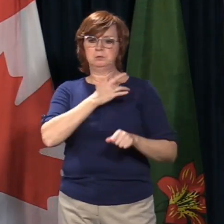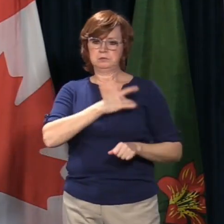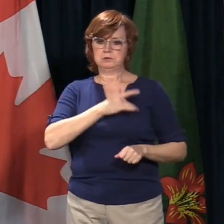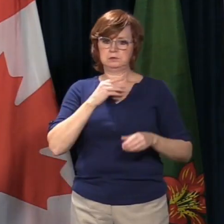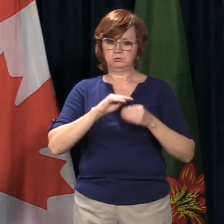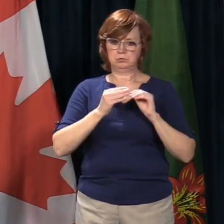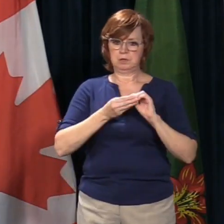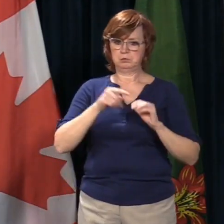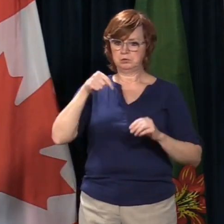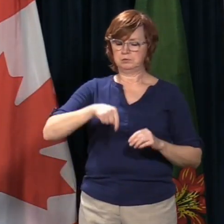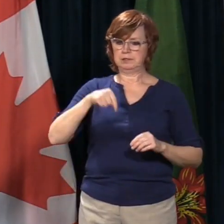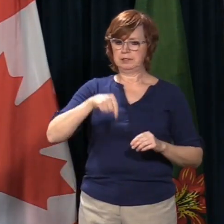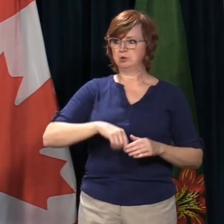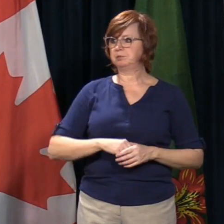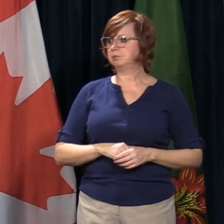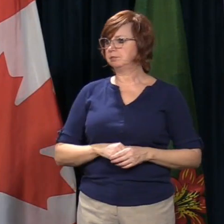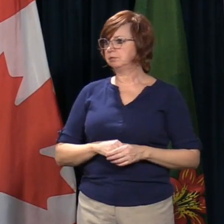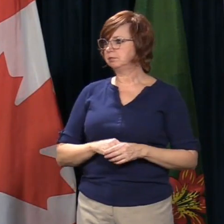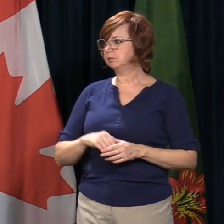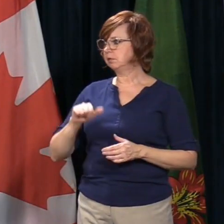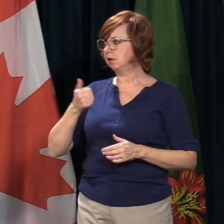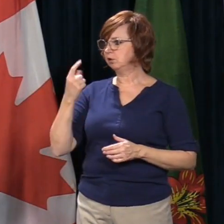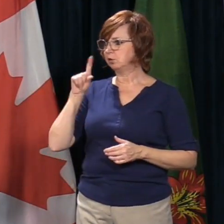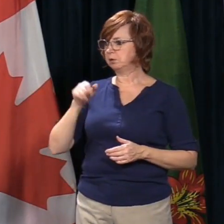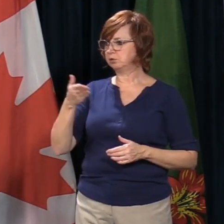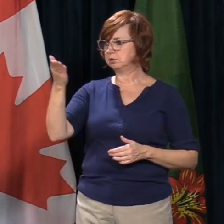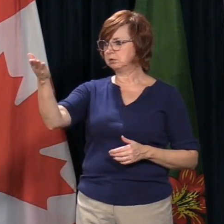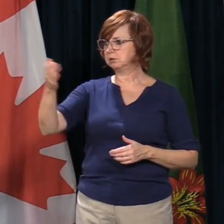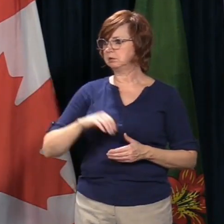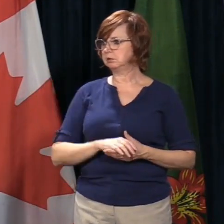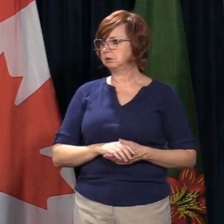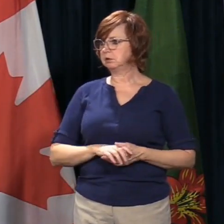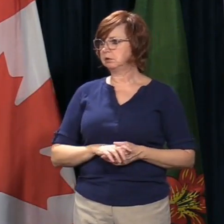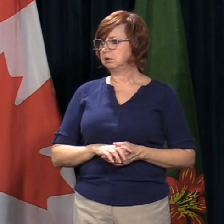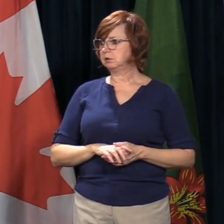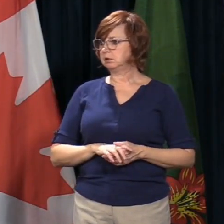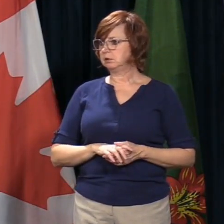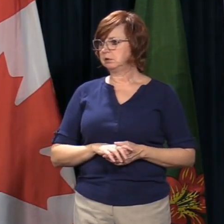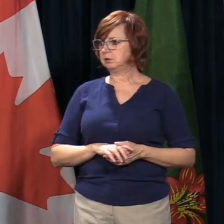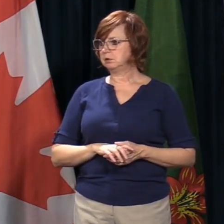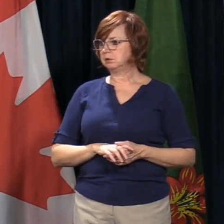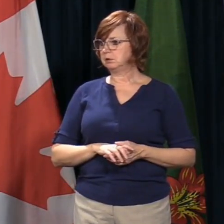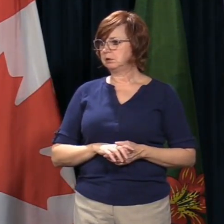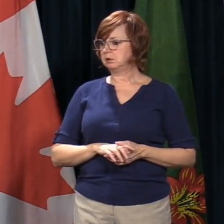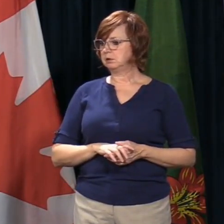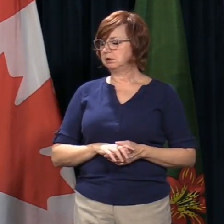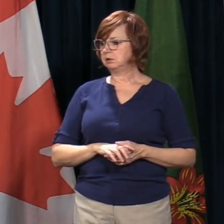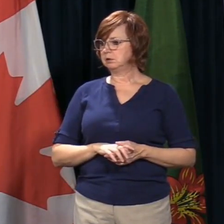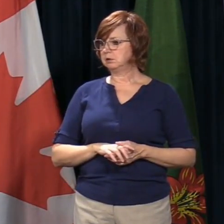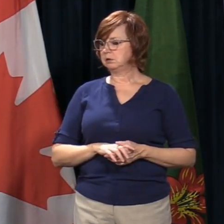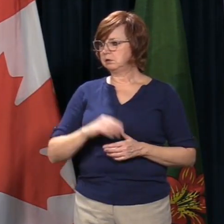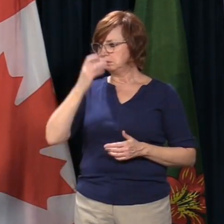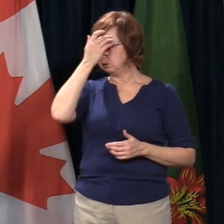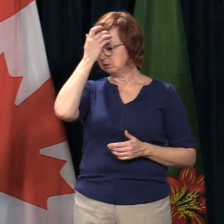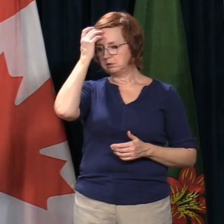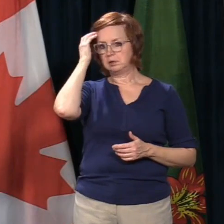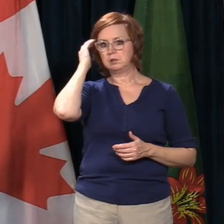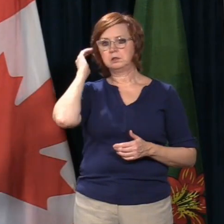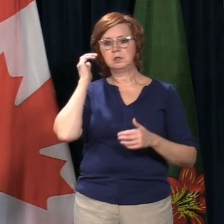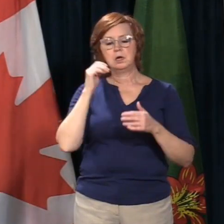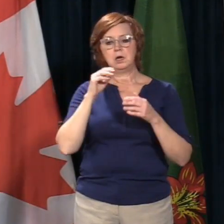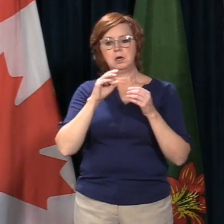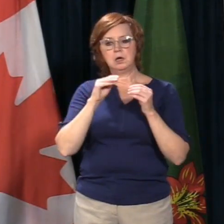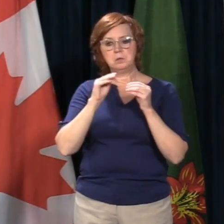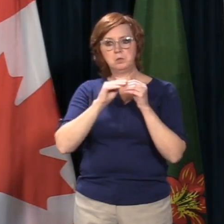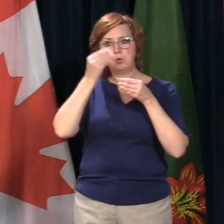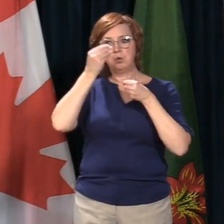data. There's another question in the room. I'd like to hear more details on the long-term strategy for